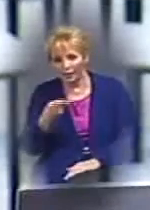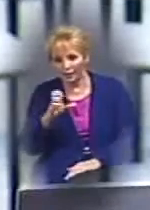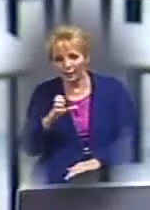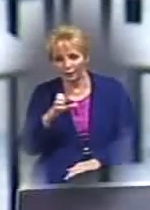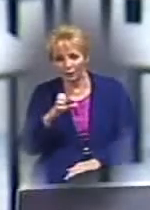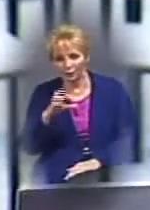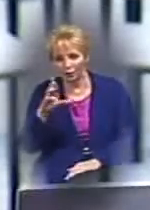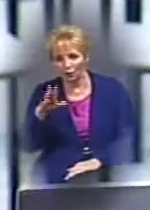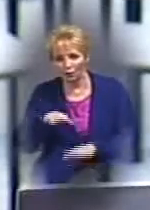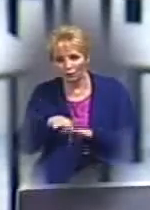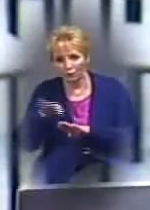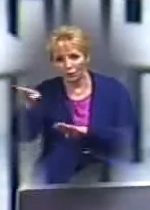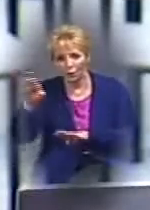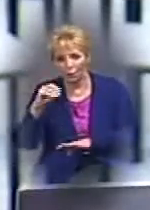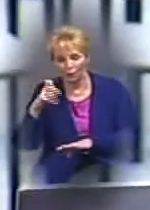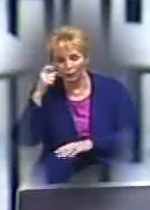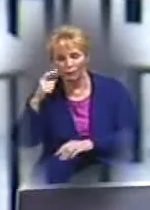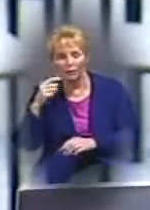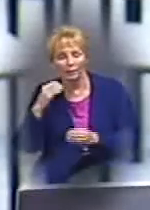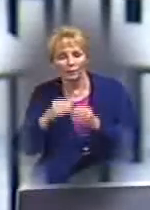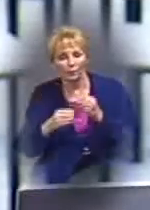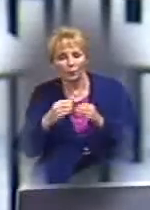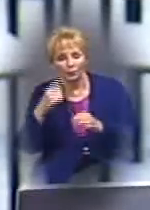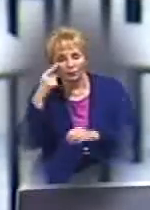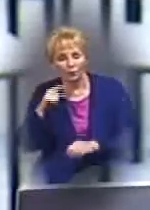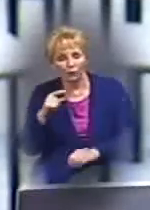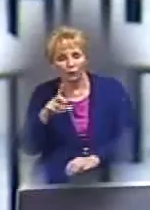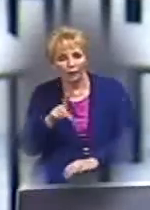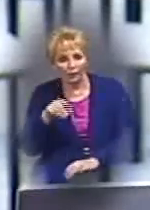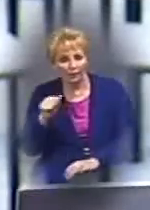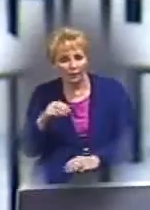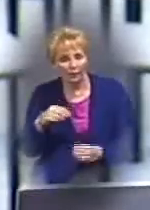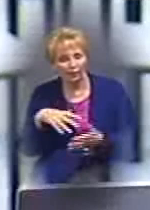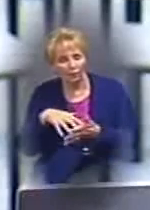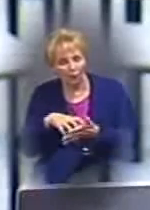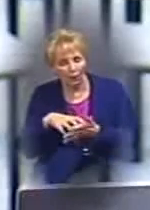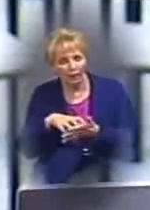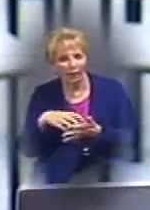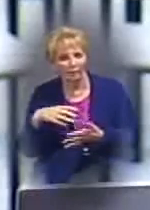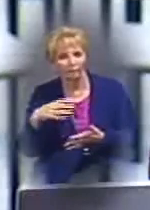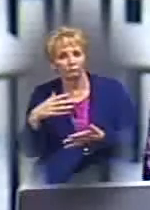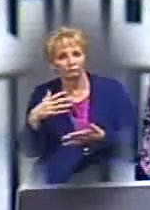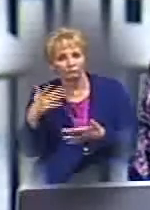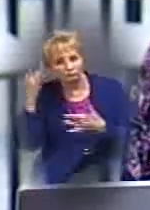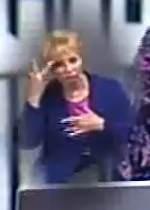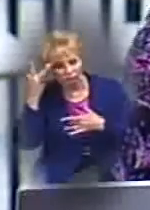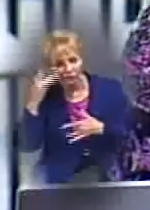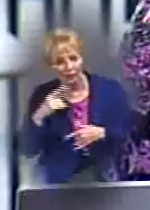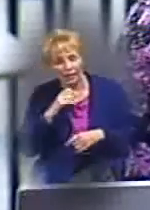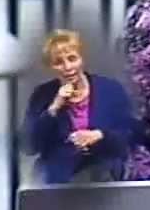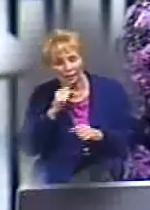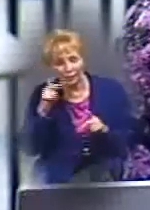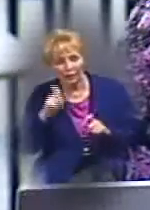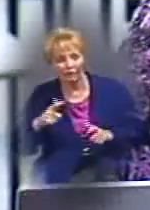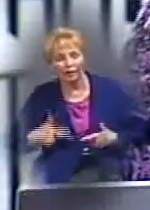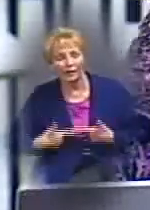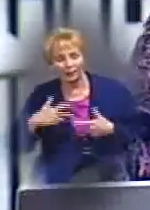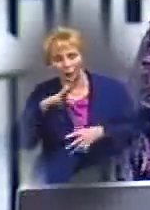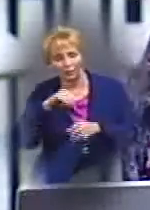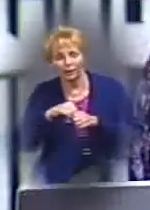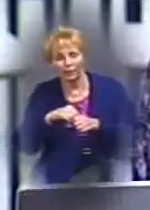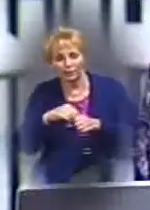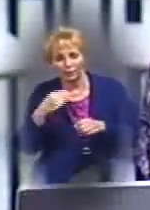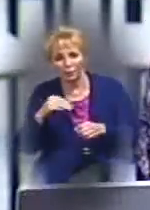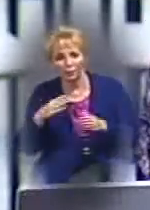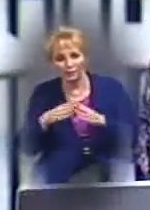ramps and roof repairs for disabled and frail, elderly, low-income residents of Morganton. You have to live in the city limits to receive